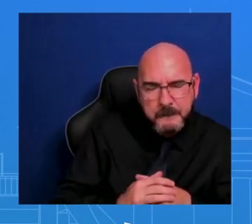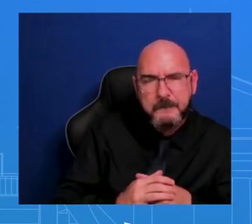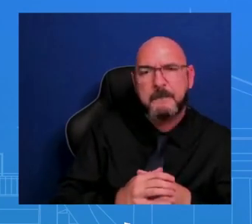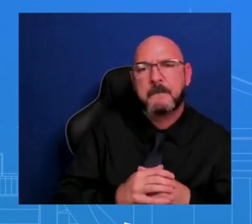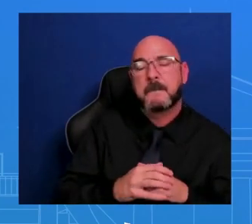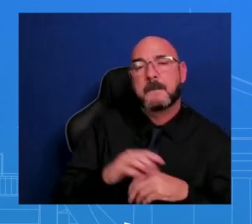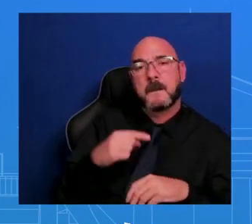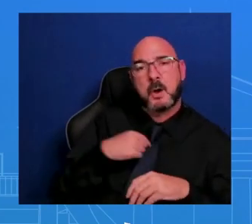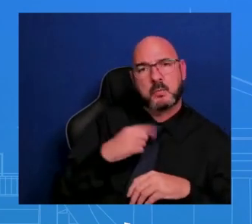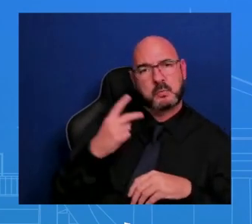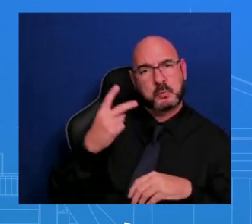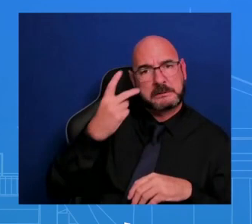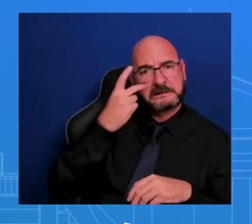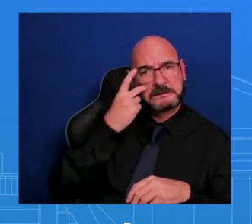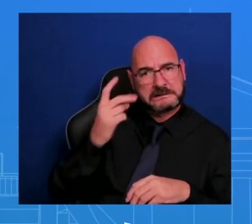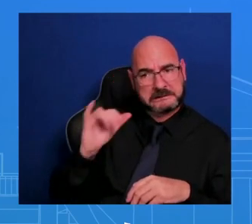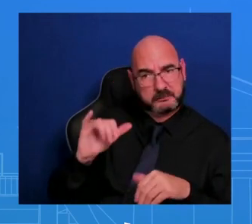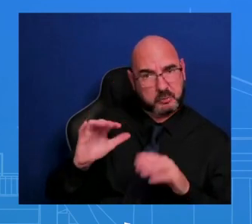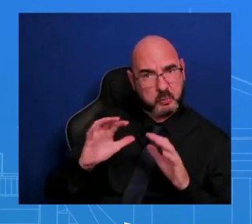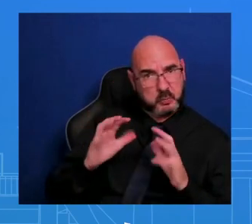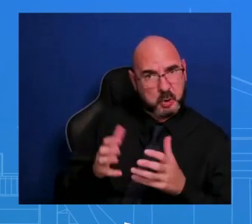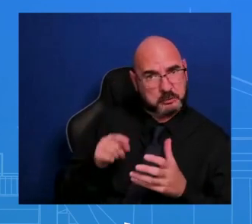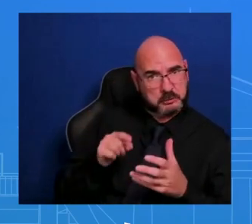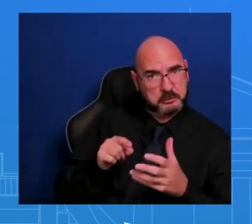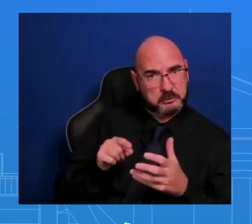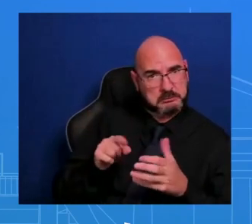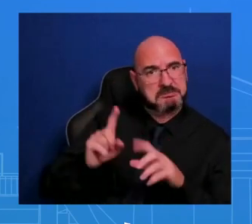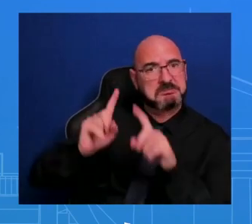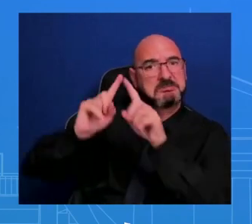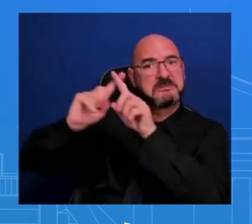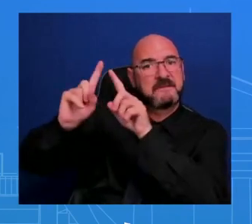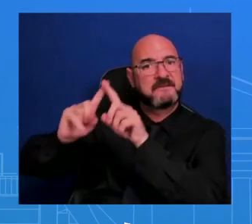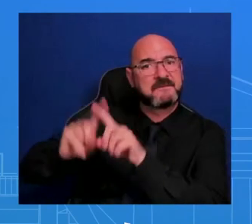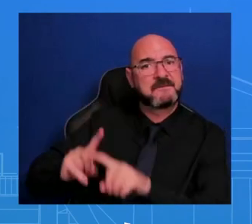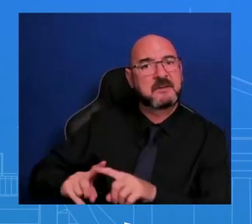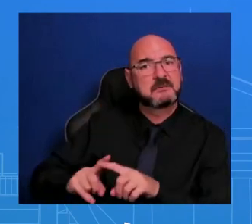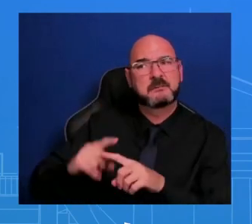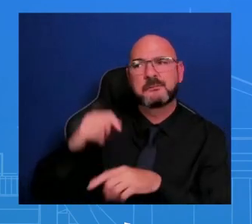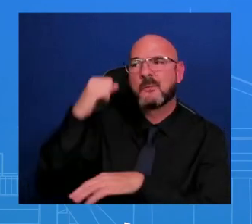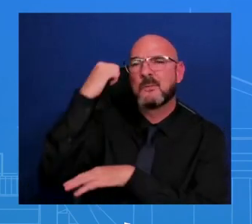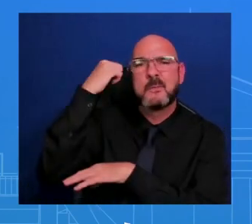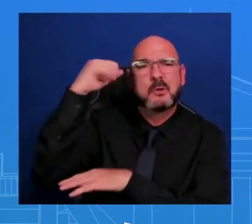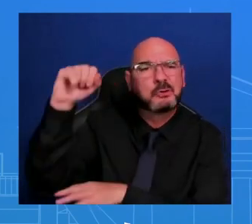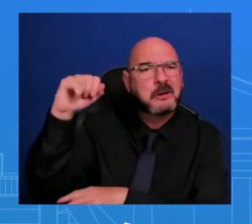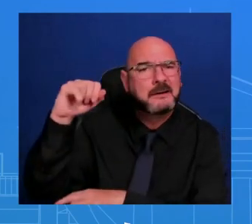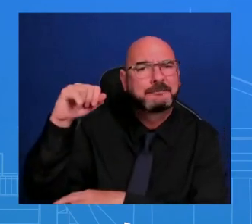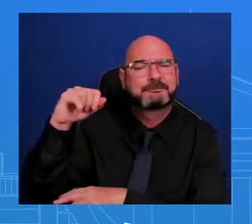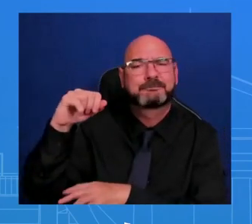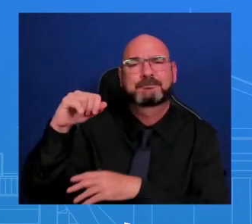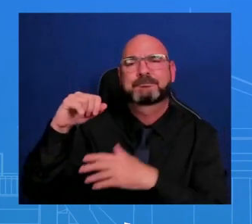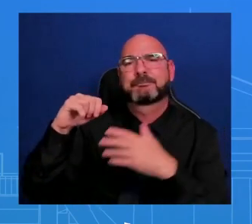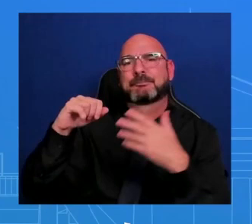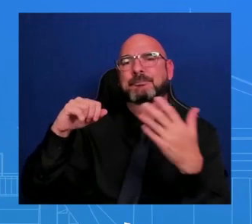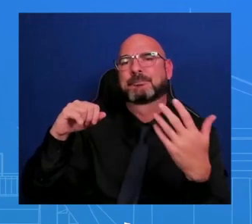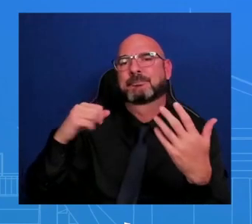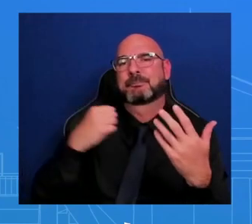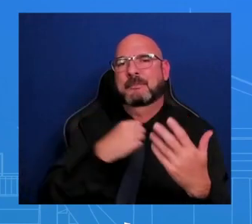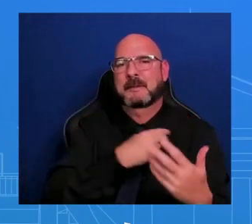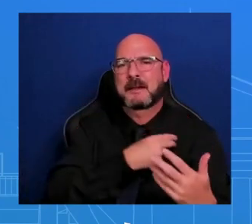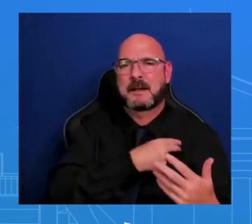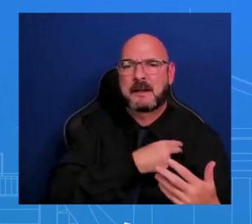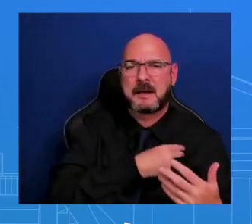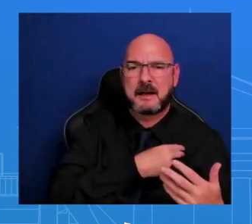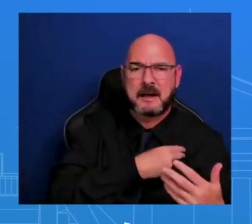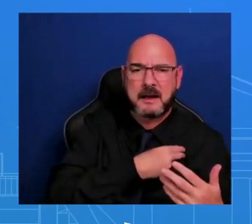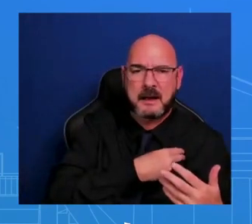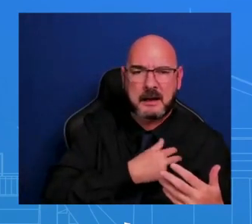seeing protests in Indonesia, in Malaysia, against United States support to Israel,